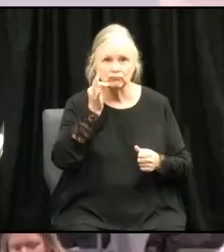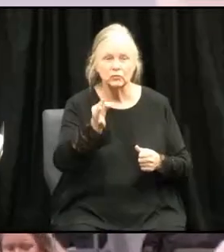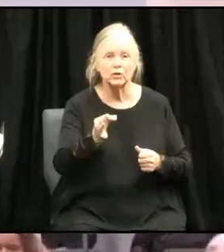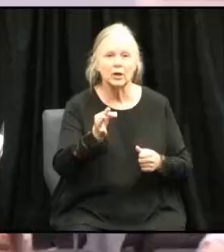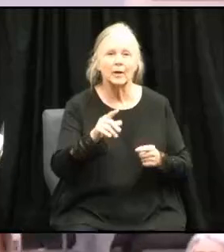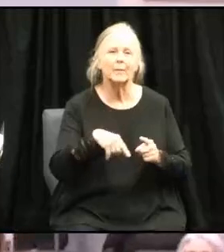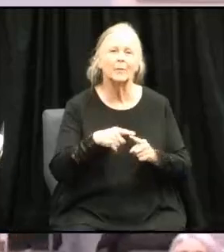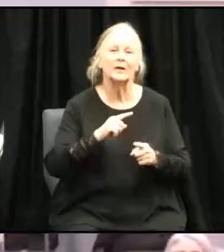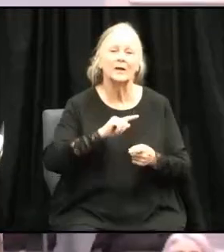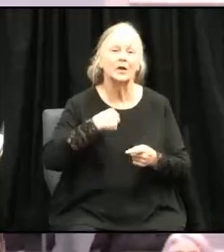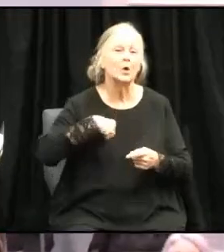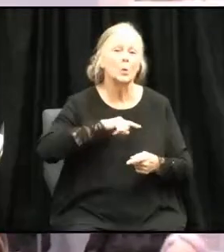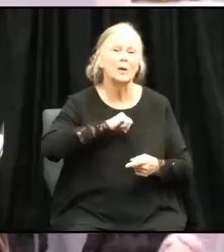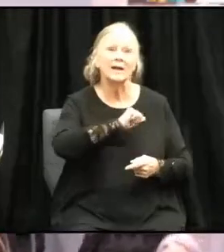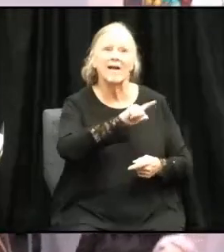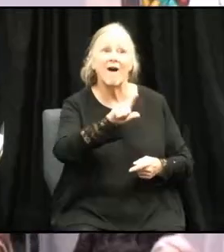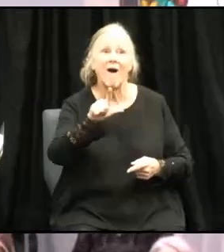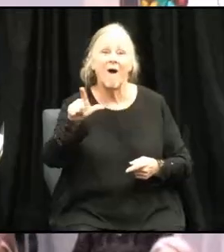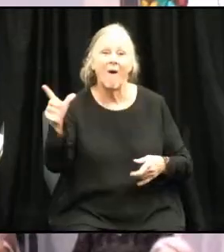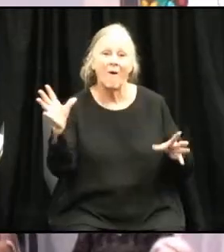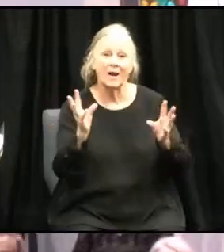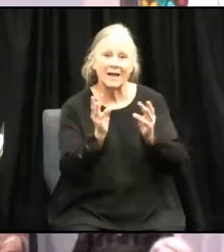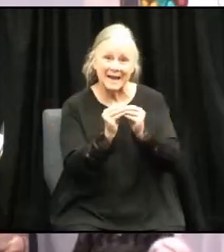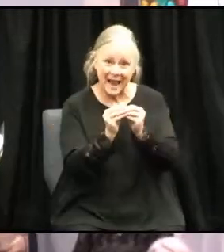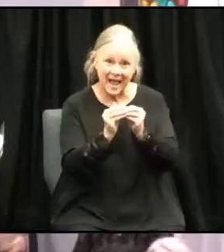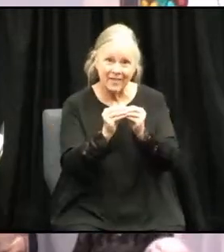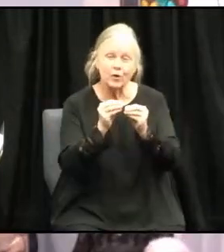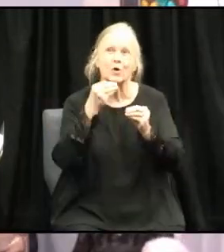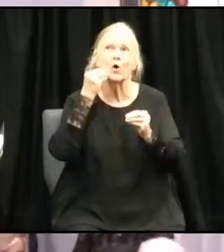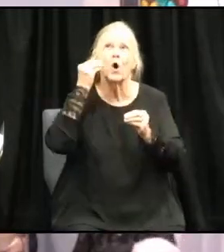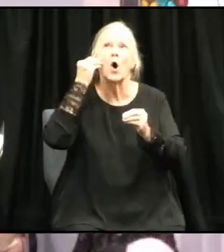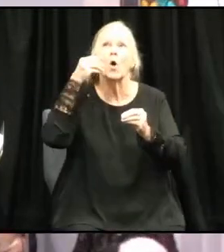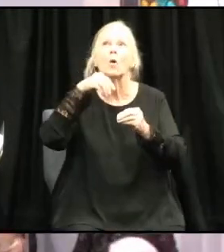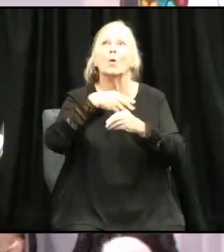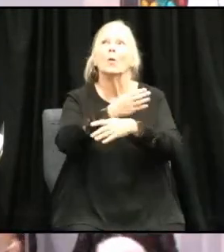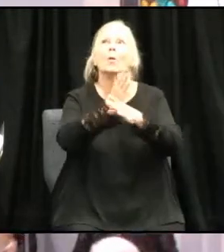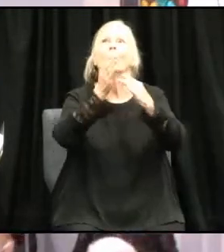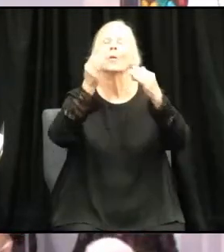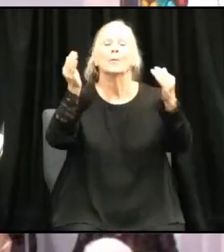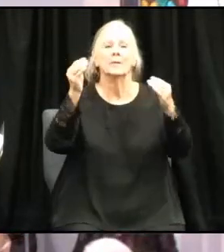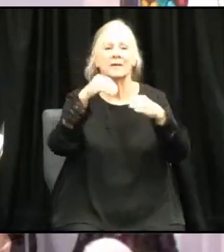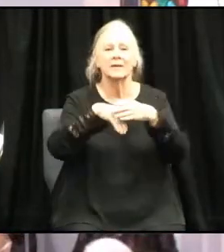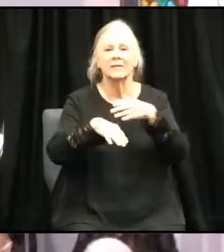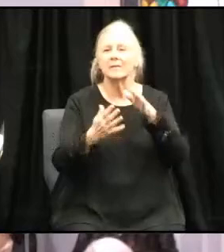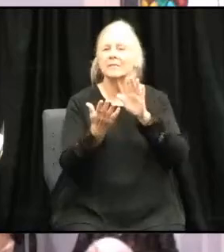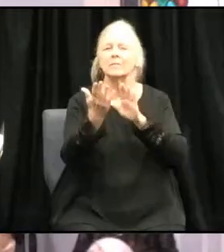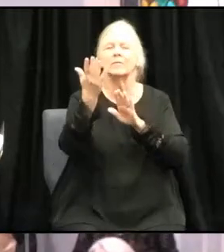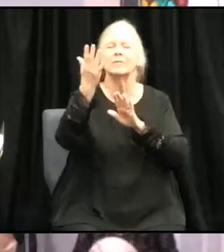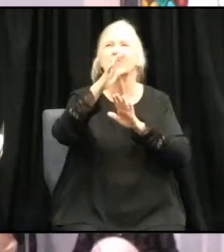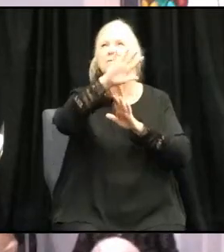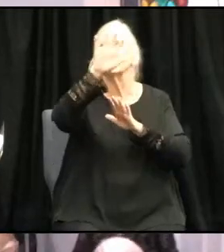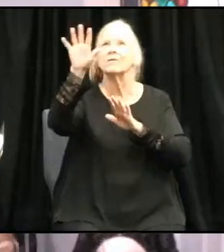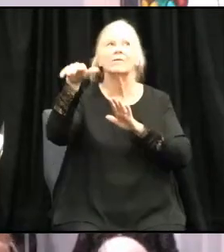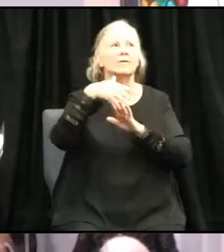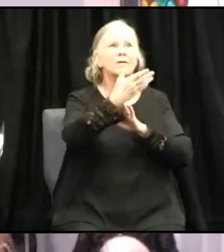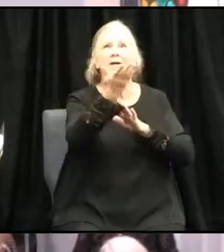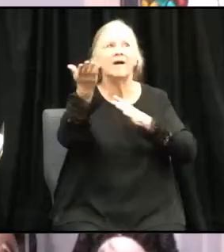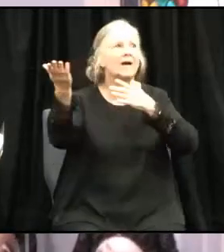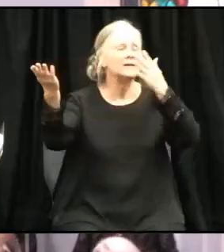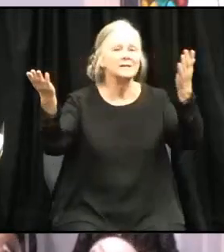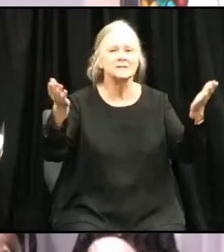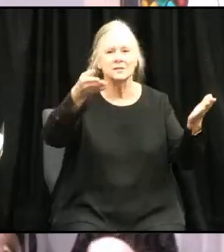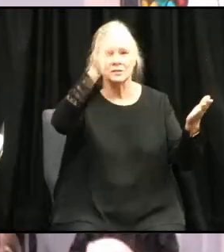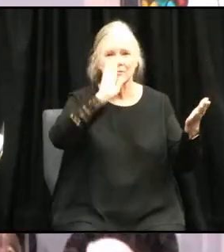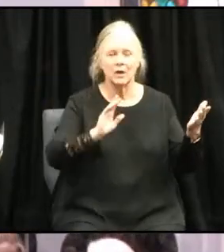we all gather home in the presence of God. This morning, would you stand and join as together